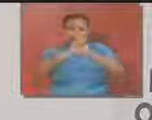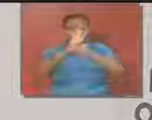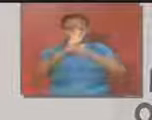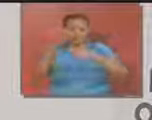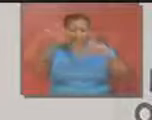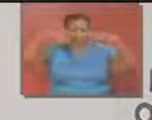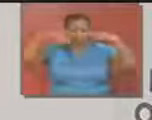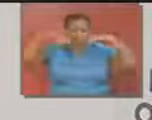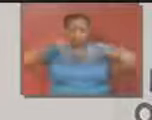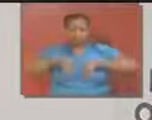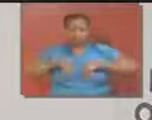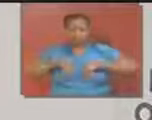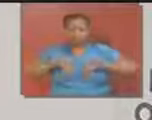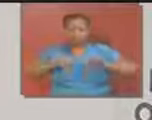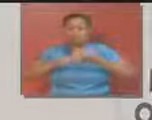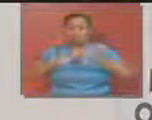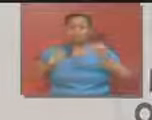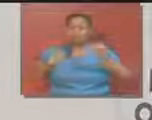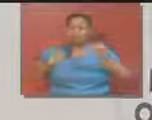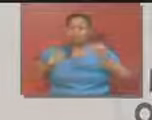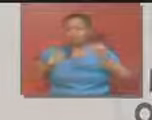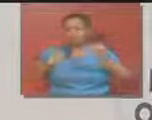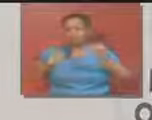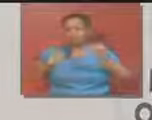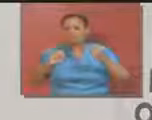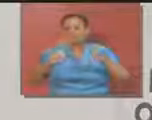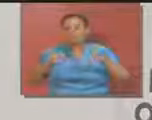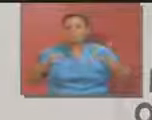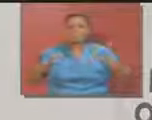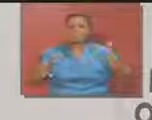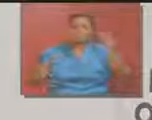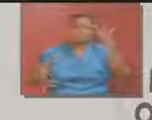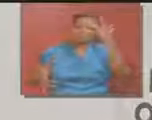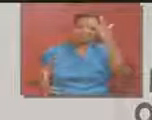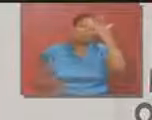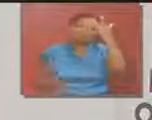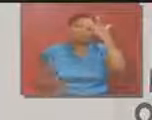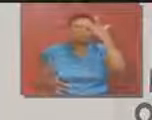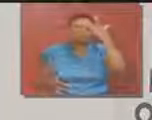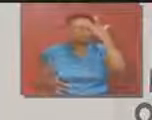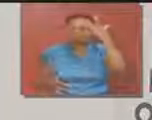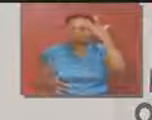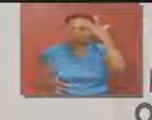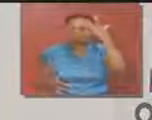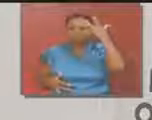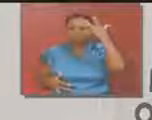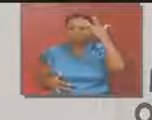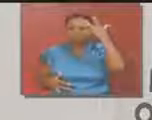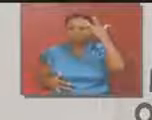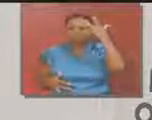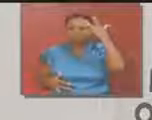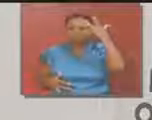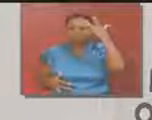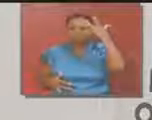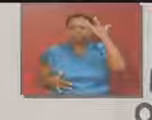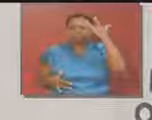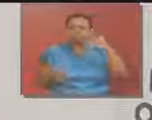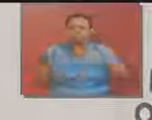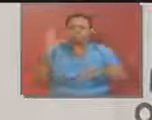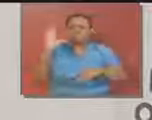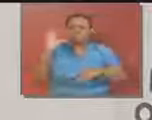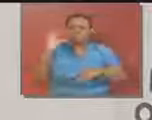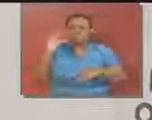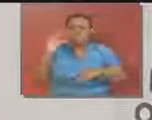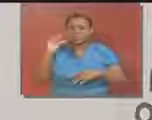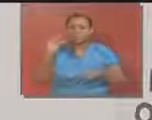more severe MIS-C. So we really want to reduce the amount and also the severity of it. And what to do about that?